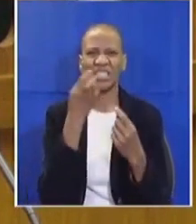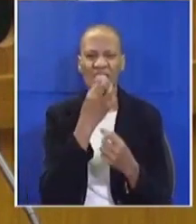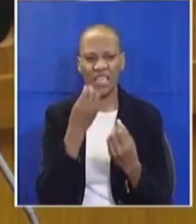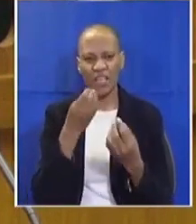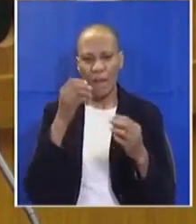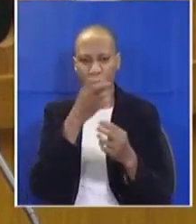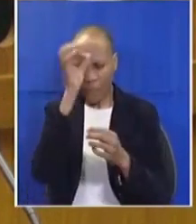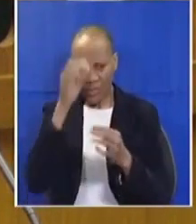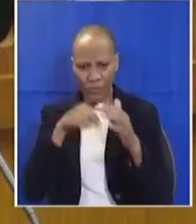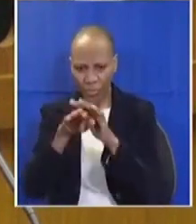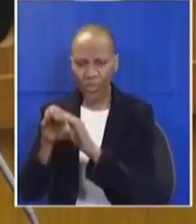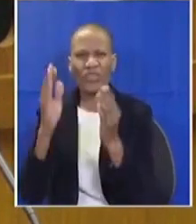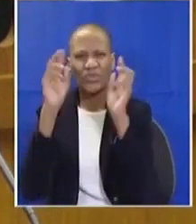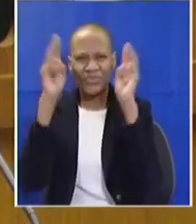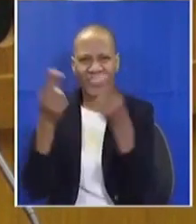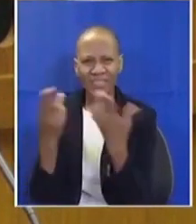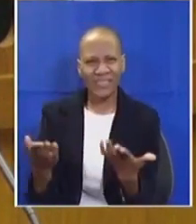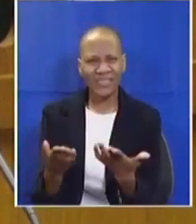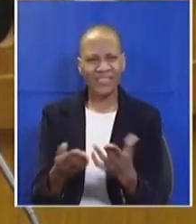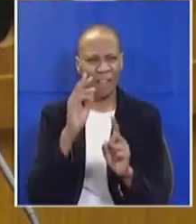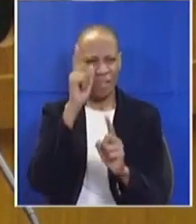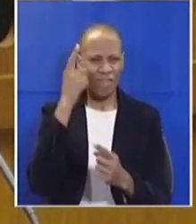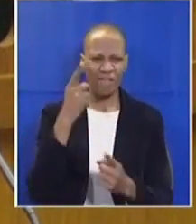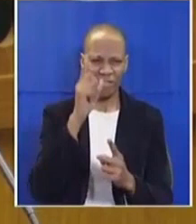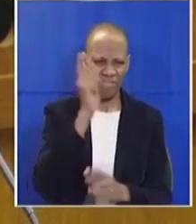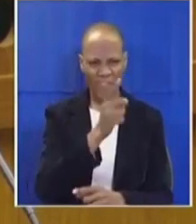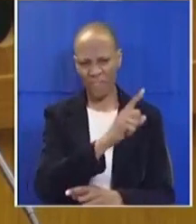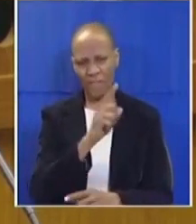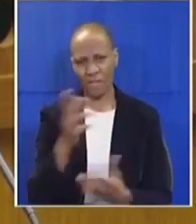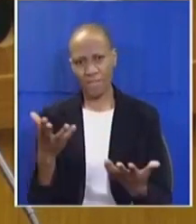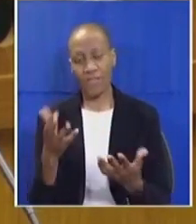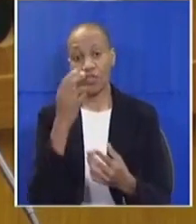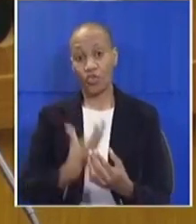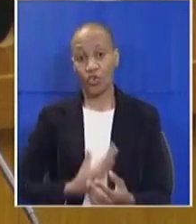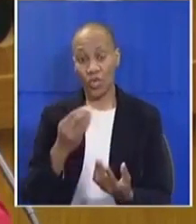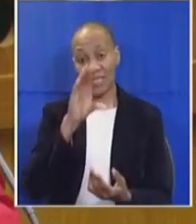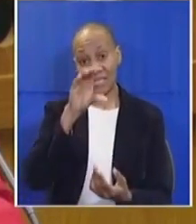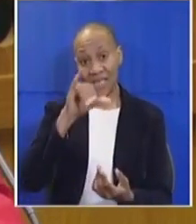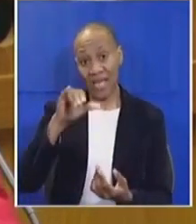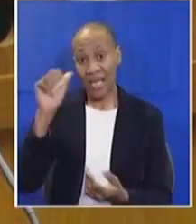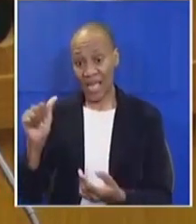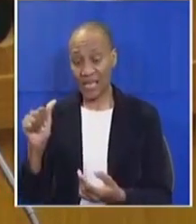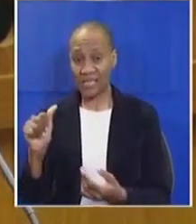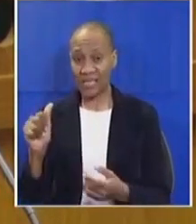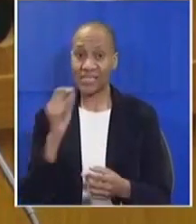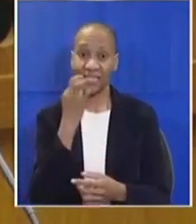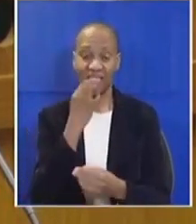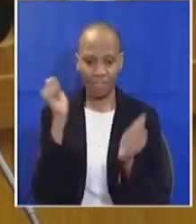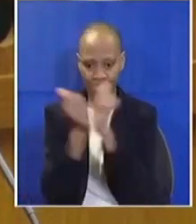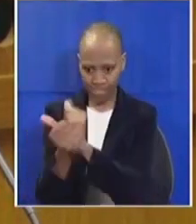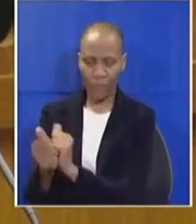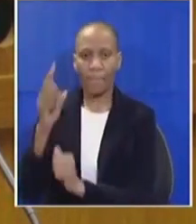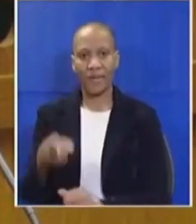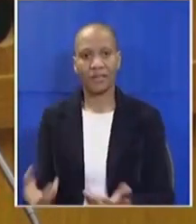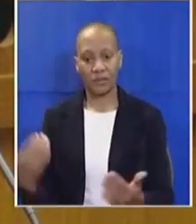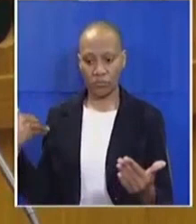campuses, condemned students, painting them as being used by the CIA, and called on their arrest. To